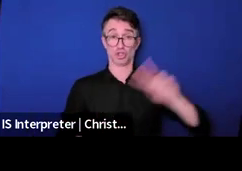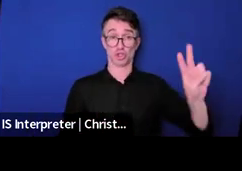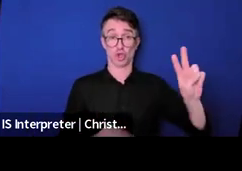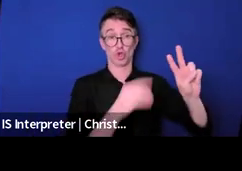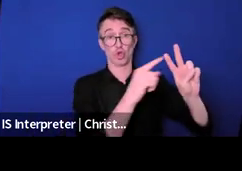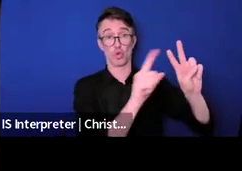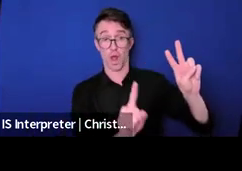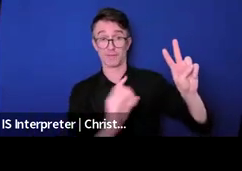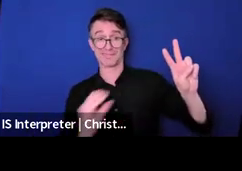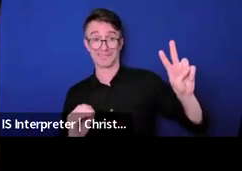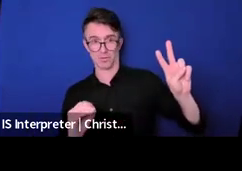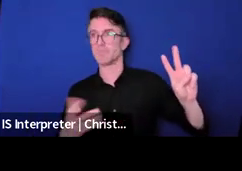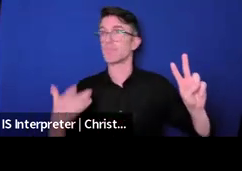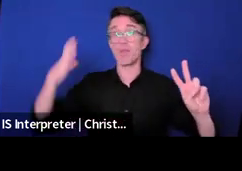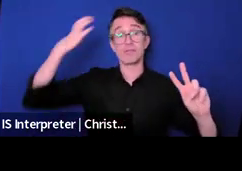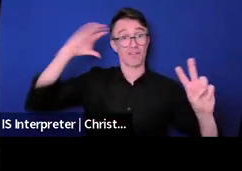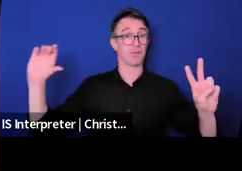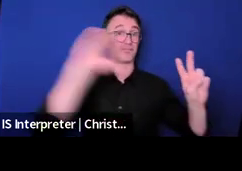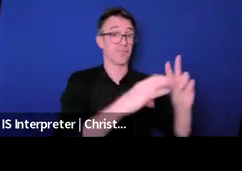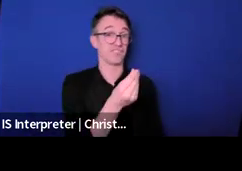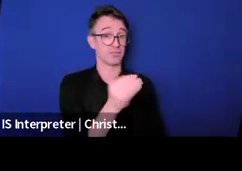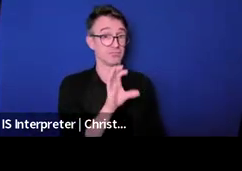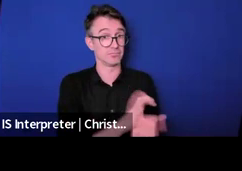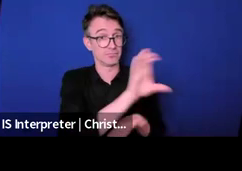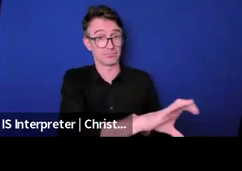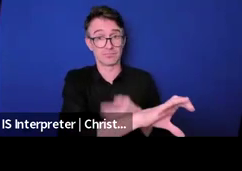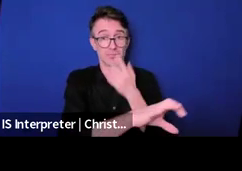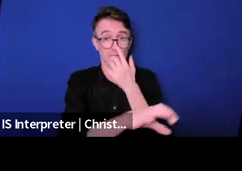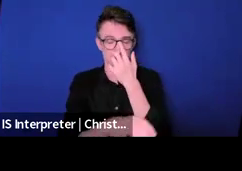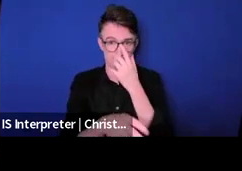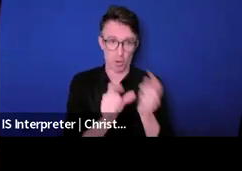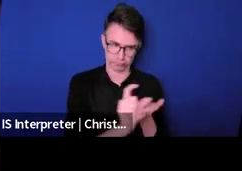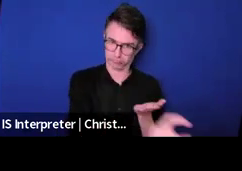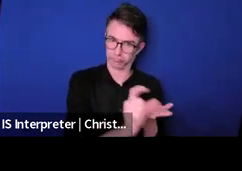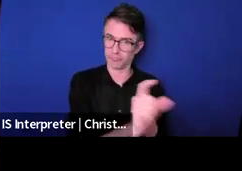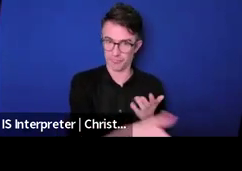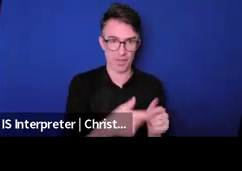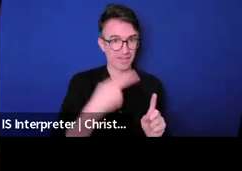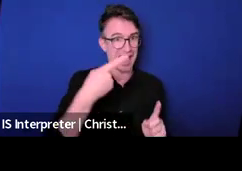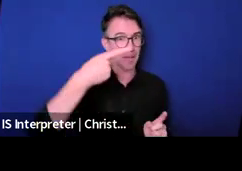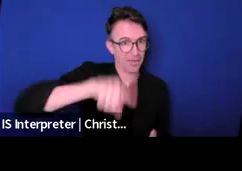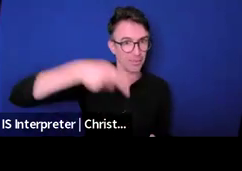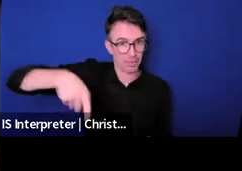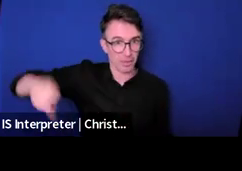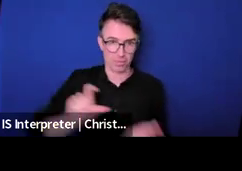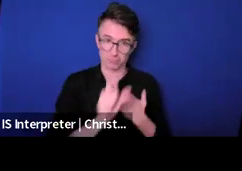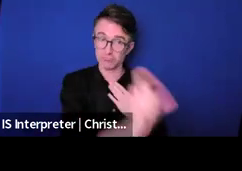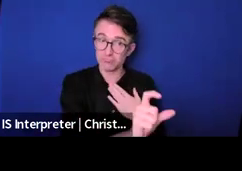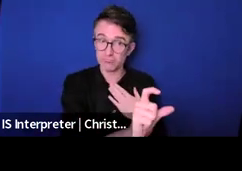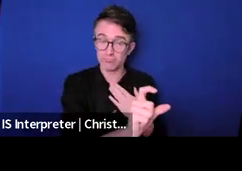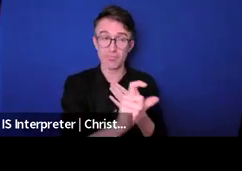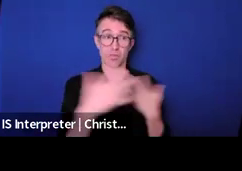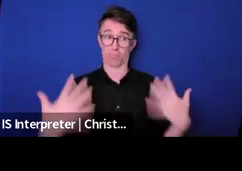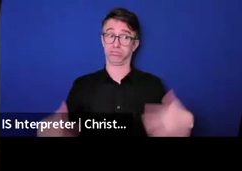years ago it was only for working mothers. Then it was expanded to non-working mothers in rural areas, but